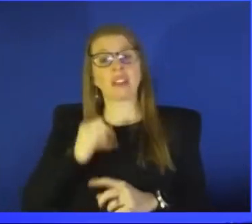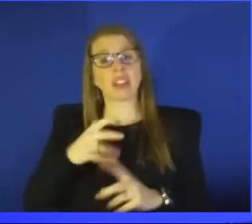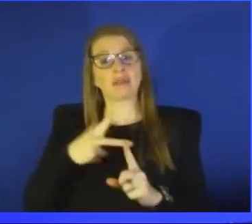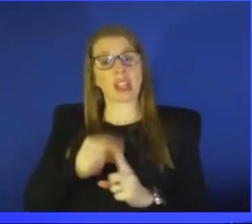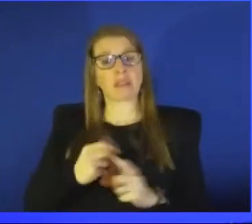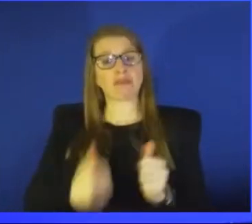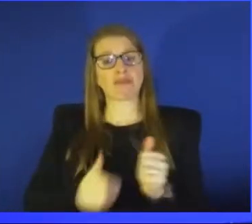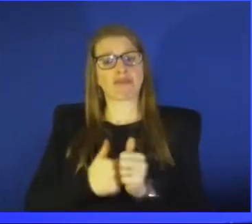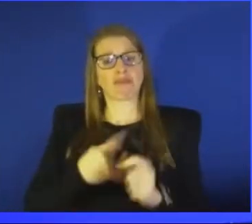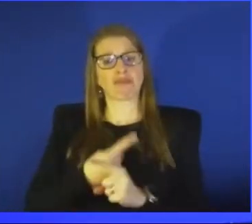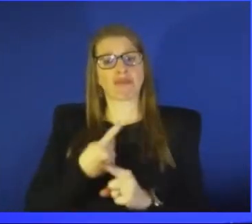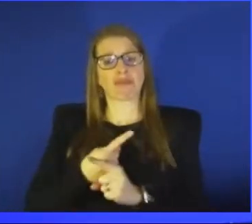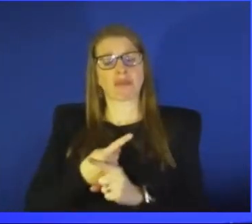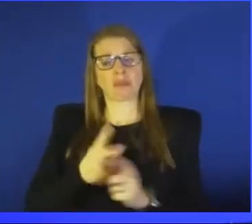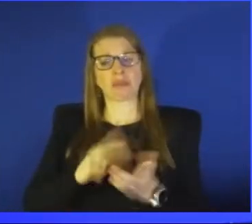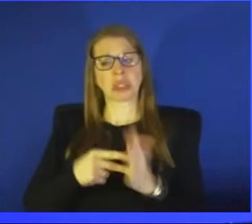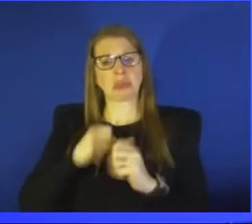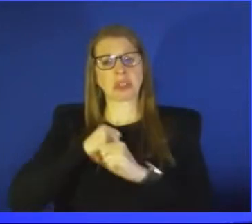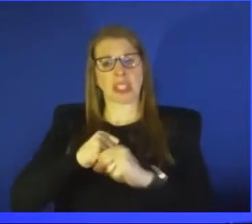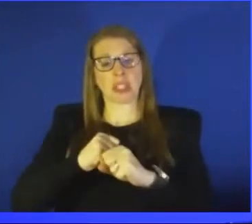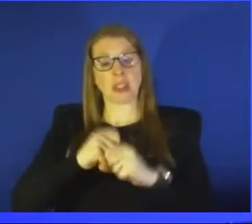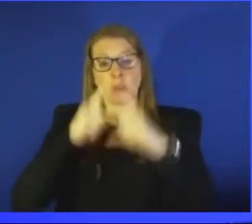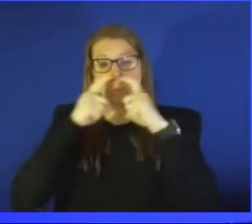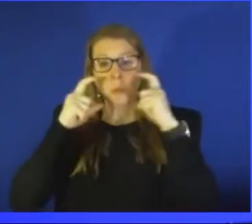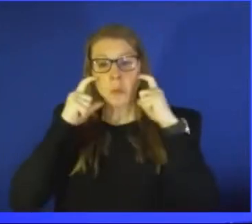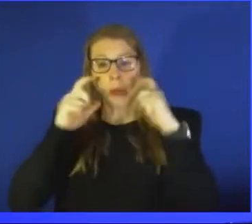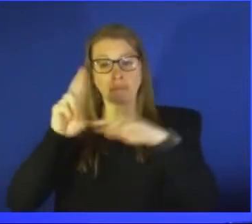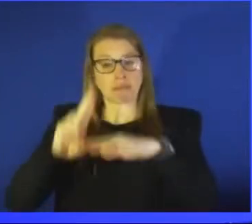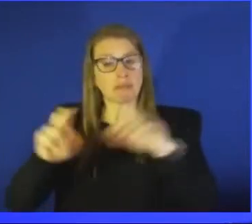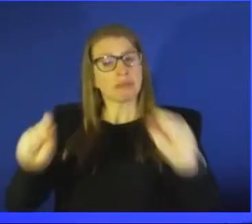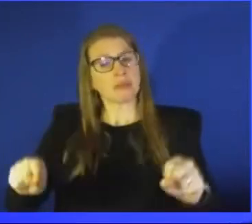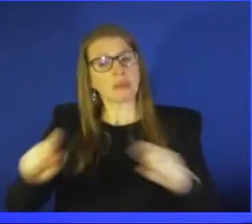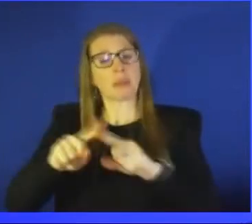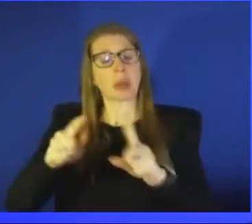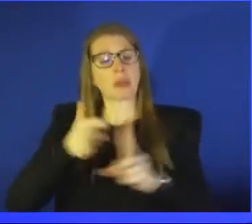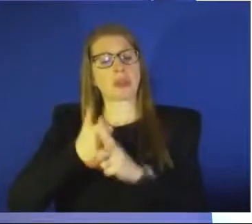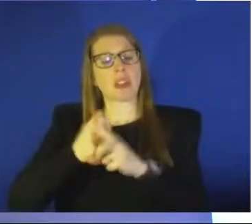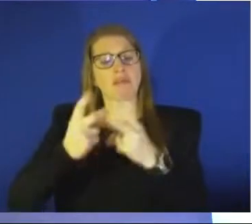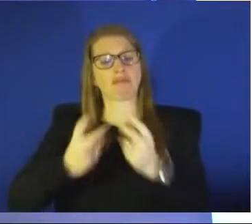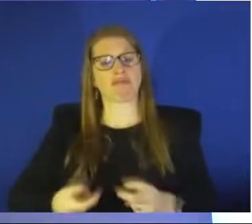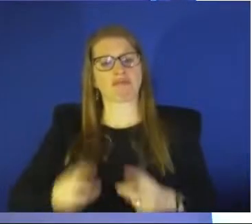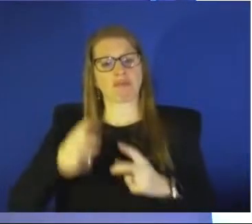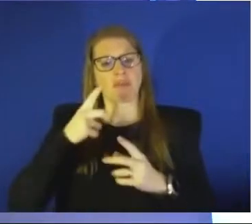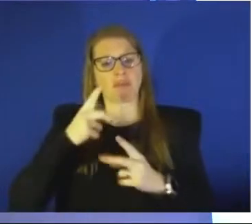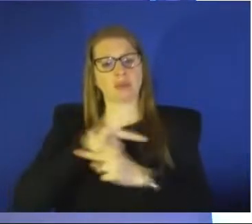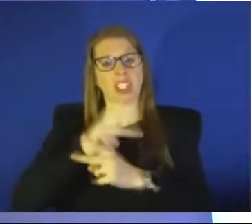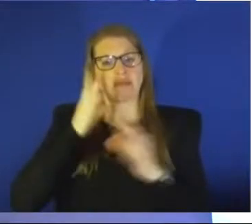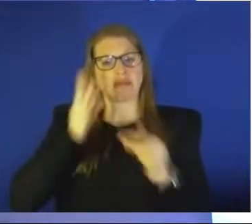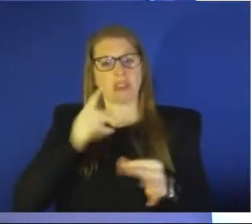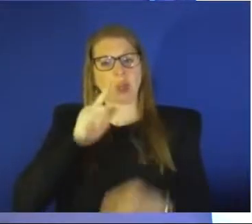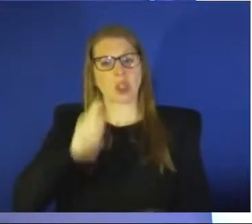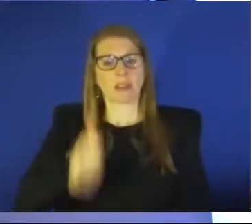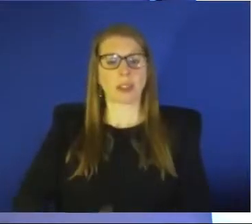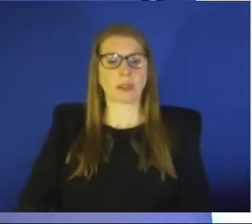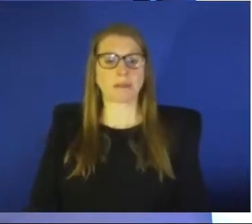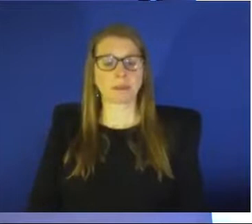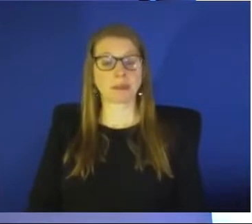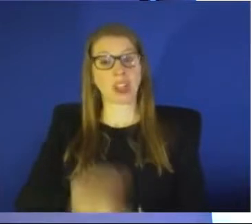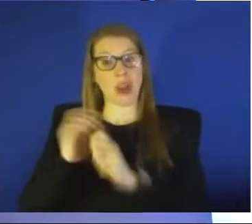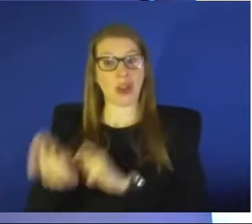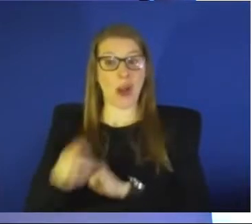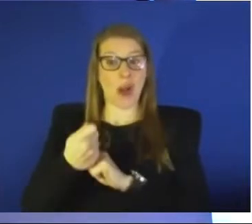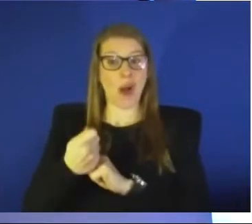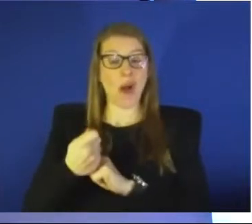mask, but that is something that you have to judge for yourself and make that assessment yourself. One of the beauties of golf, as we're doing this show